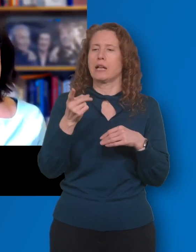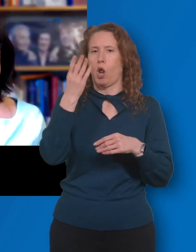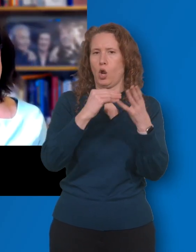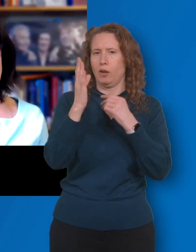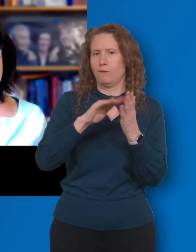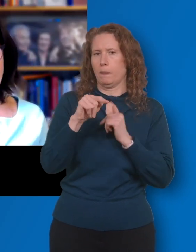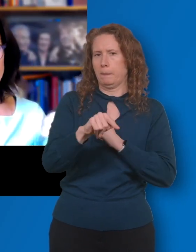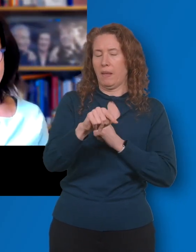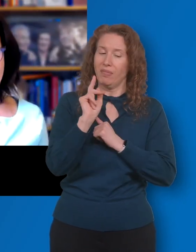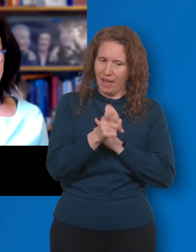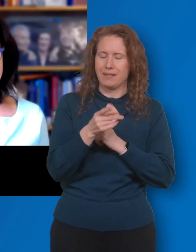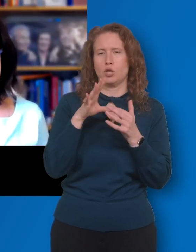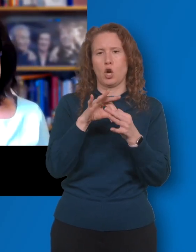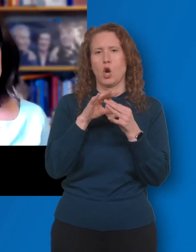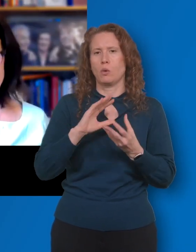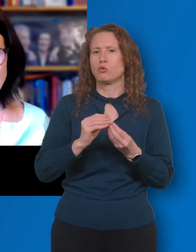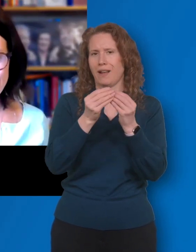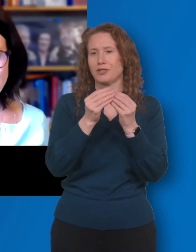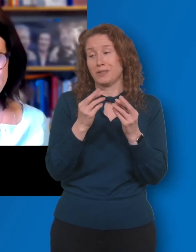all about. I hope this helps.